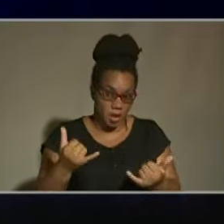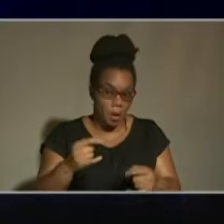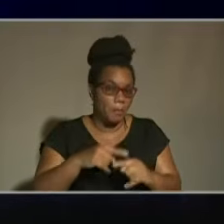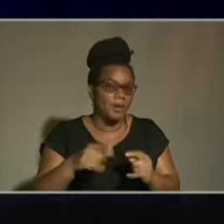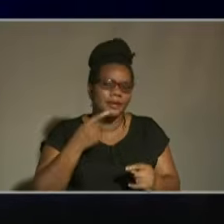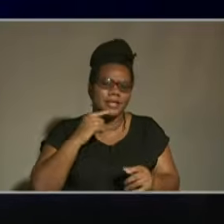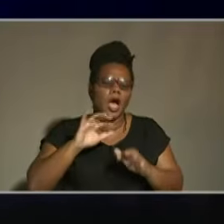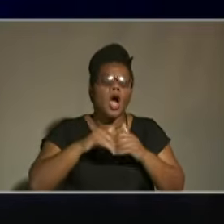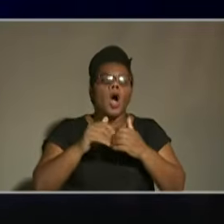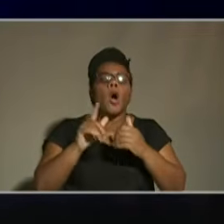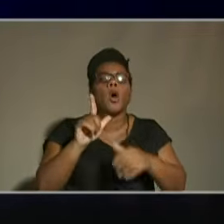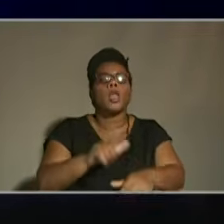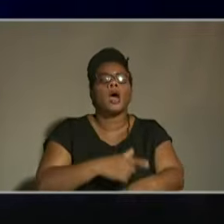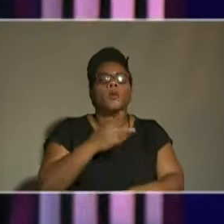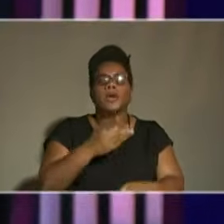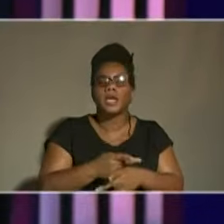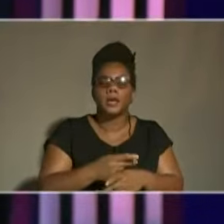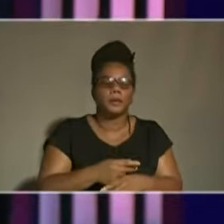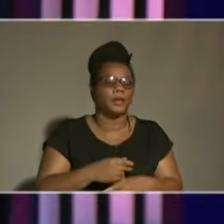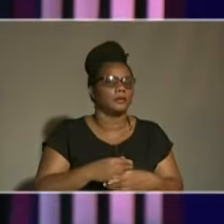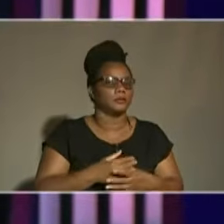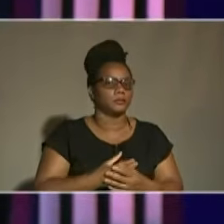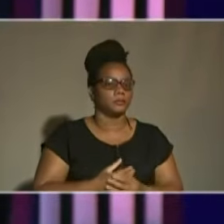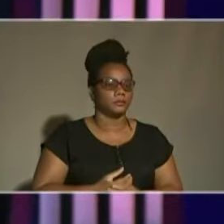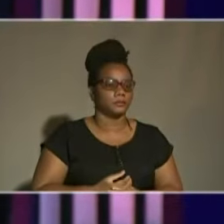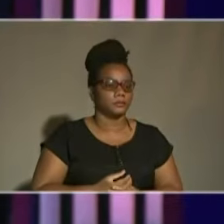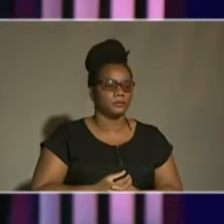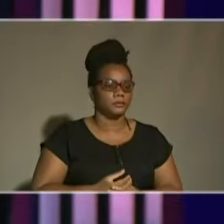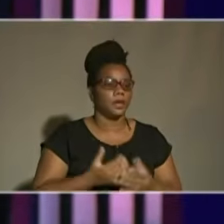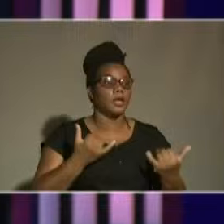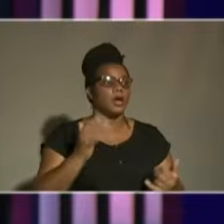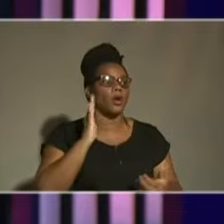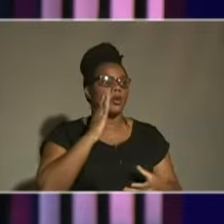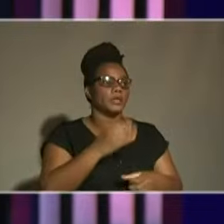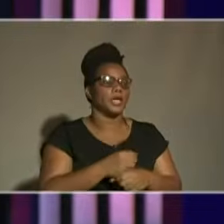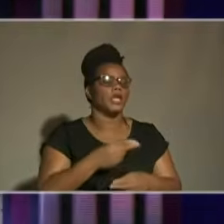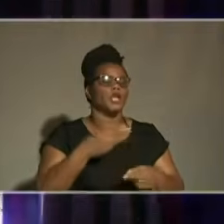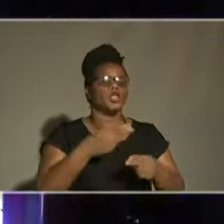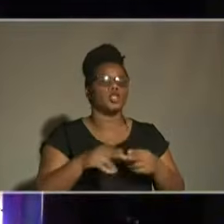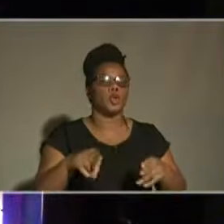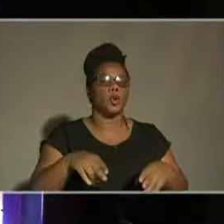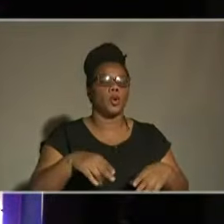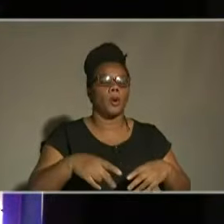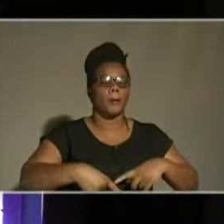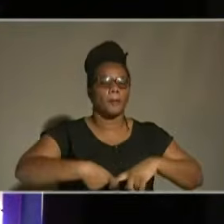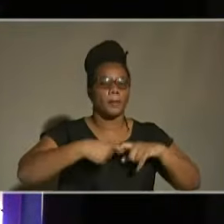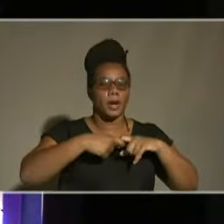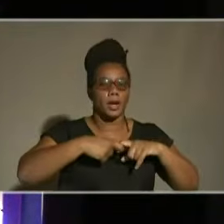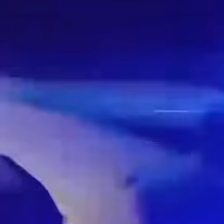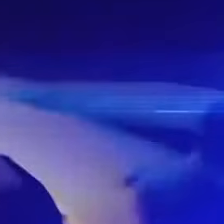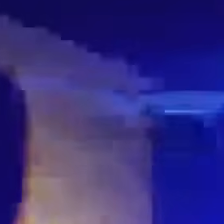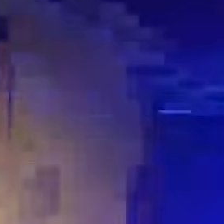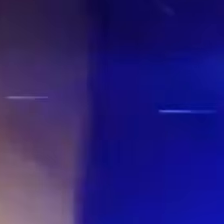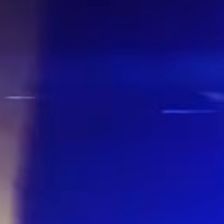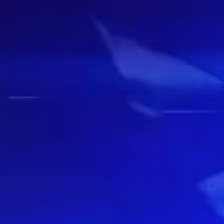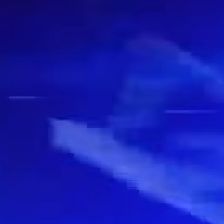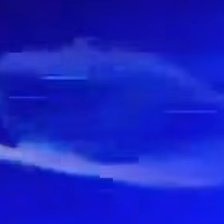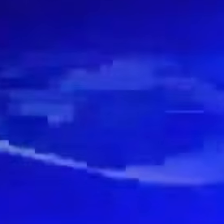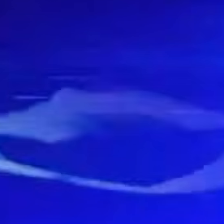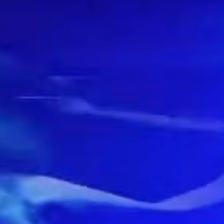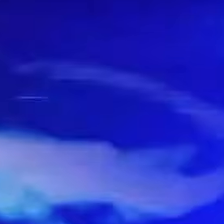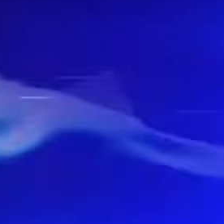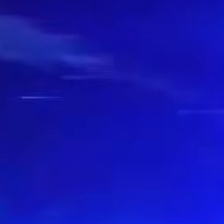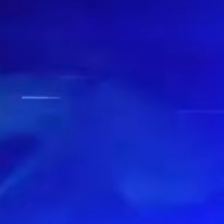no commitment to keep it on. Thank you, Mr. Golding. We are now going to be taking a short break, and we invite you to stay tuned.